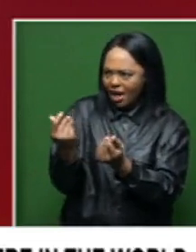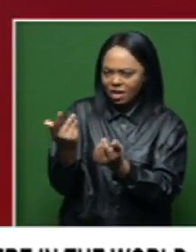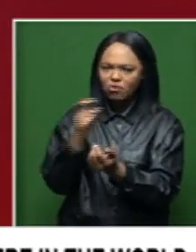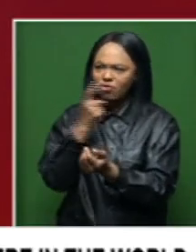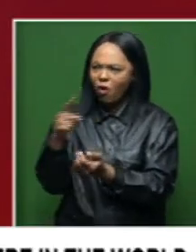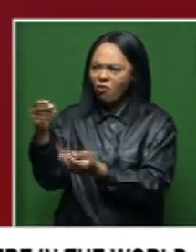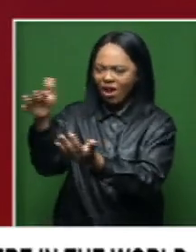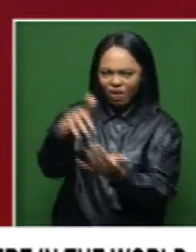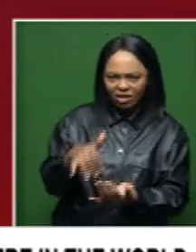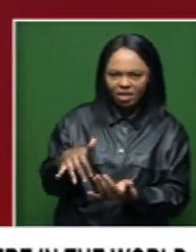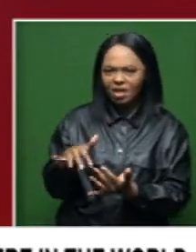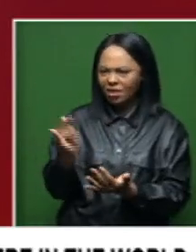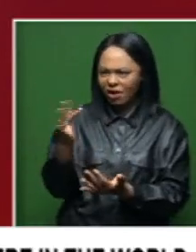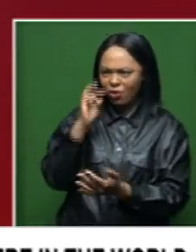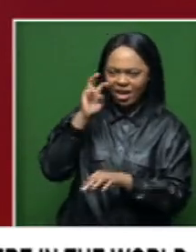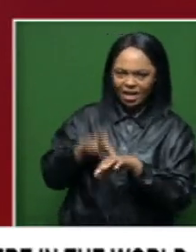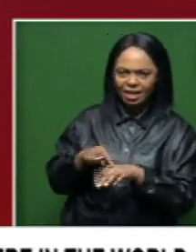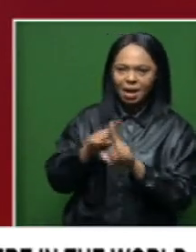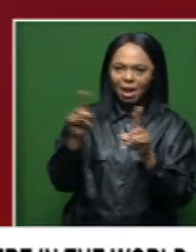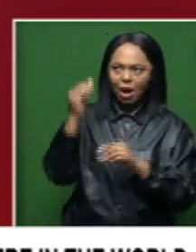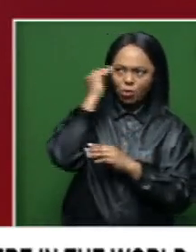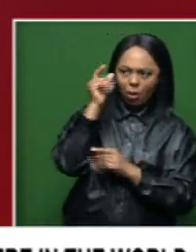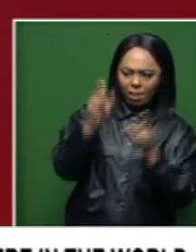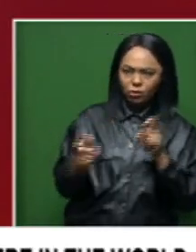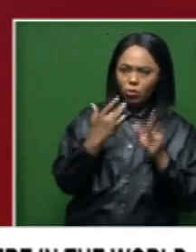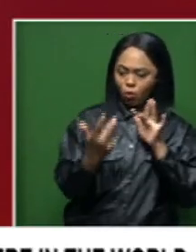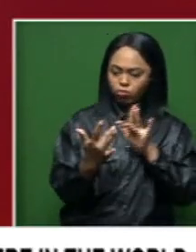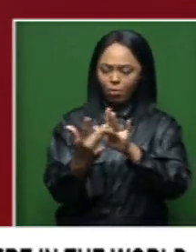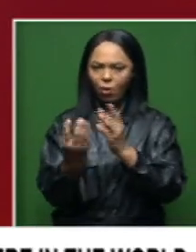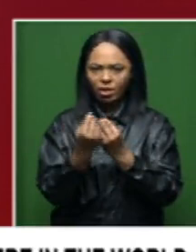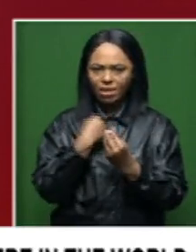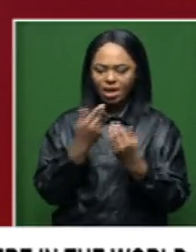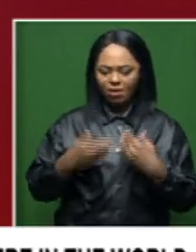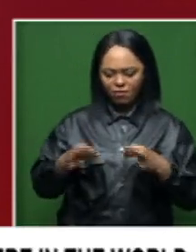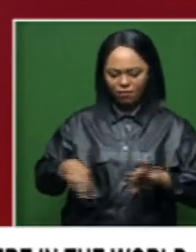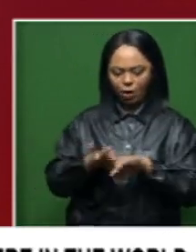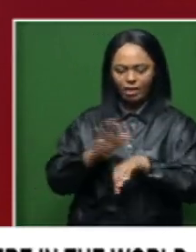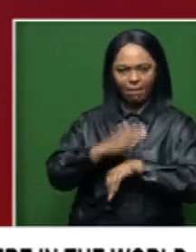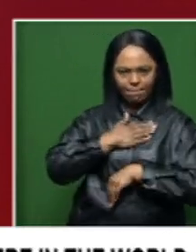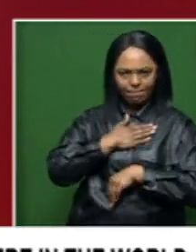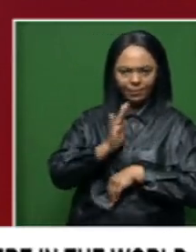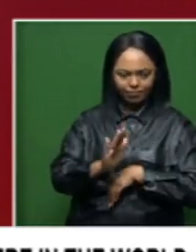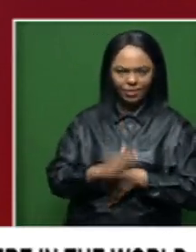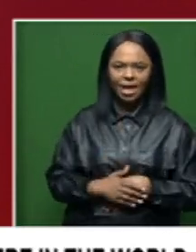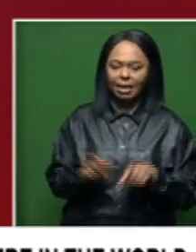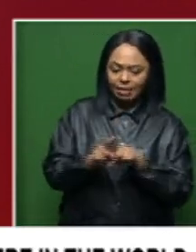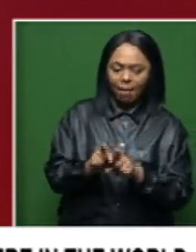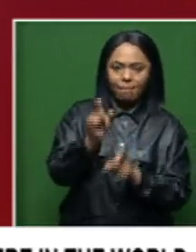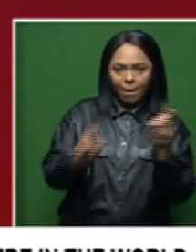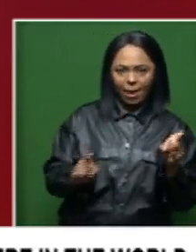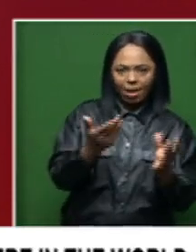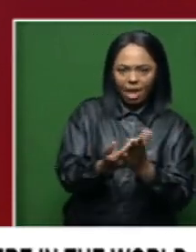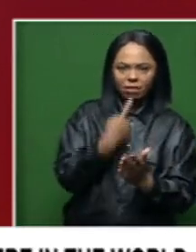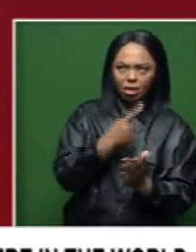it, but I know that the people that are connecting with me on the platform, they definitely value my time, right? So it enables people now to